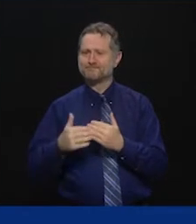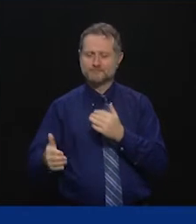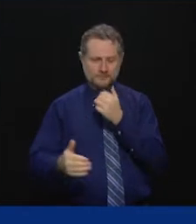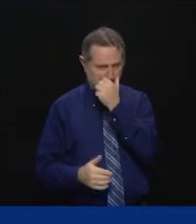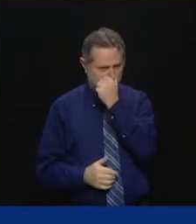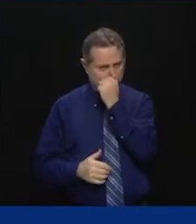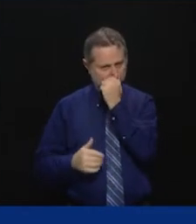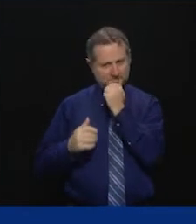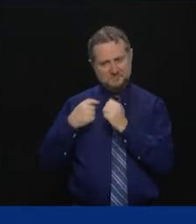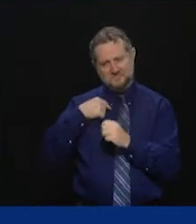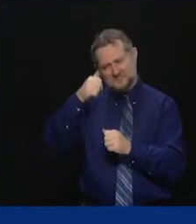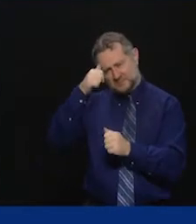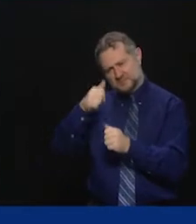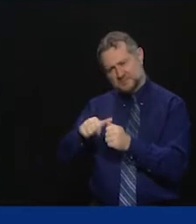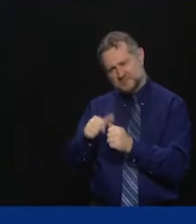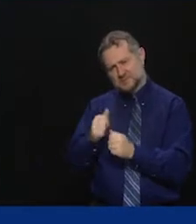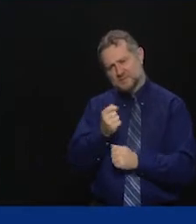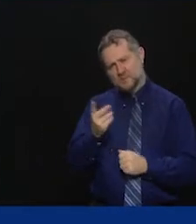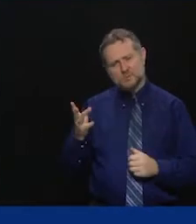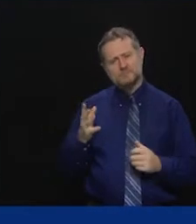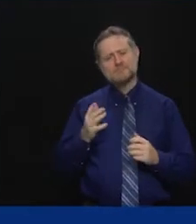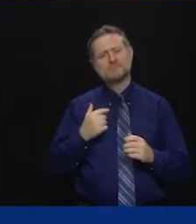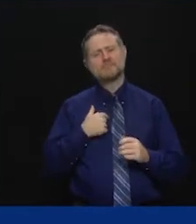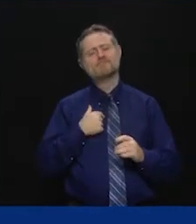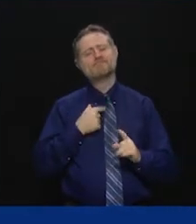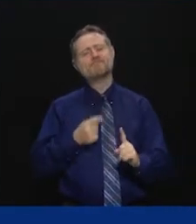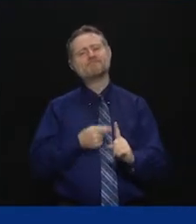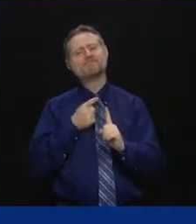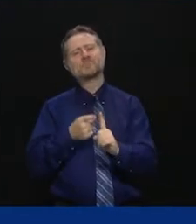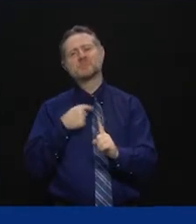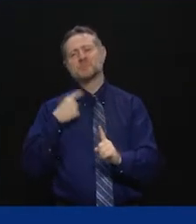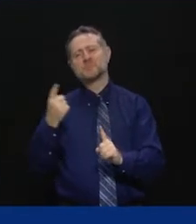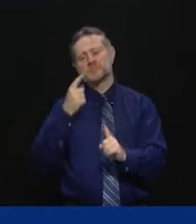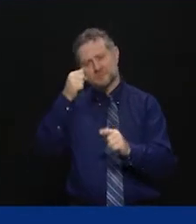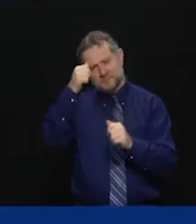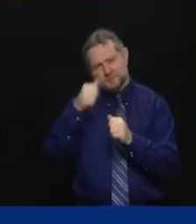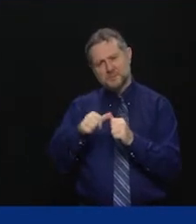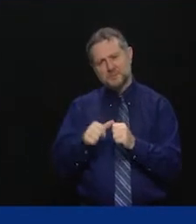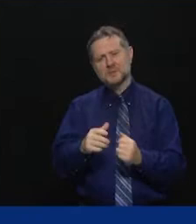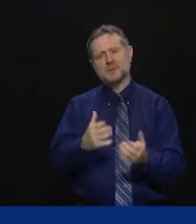ones who'll never be forgotten. That's the message of today. Never forgotten. Thank you, my friends.